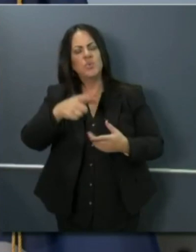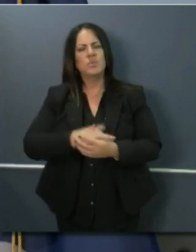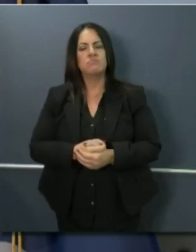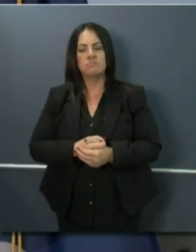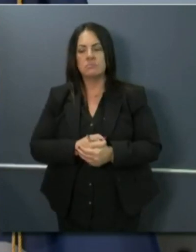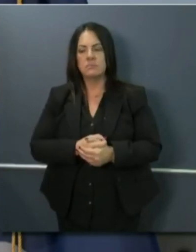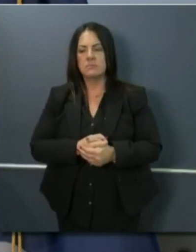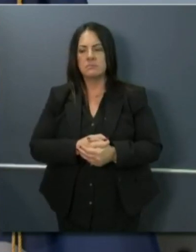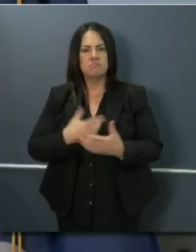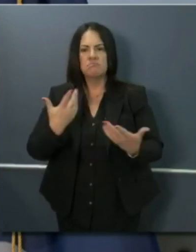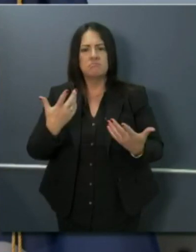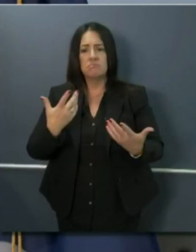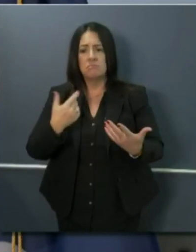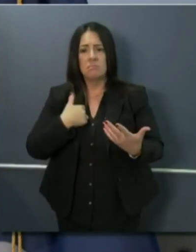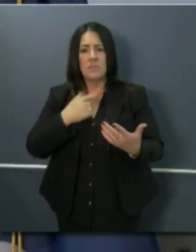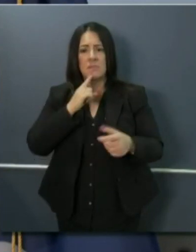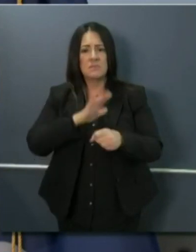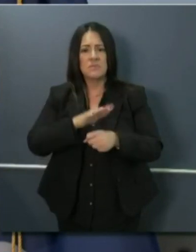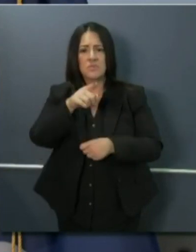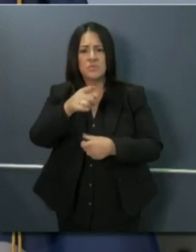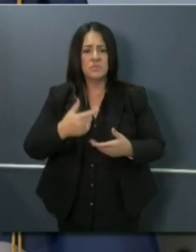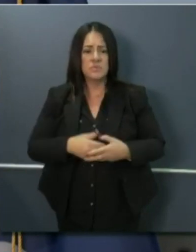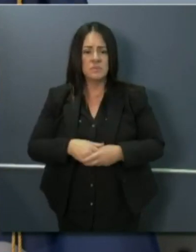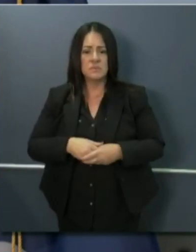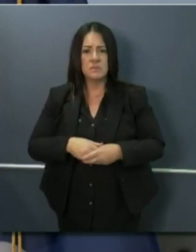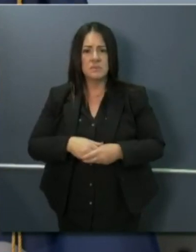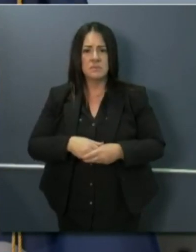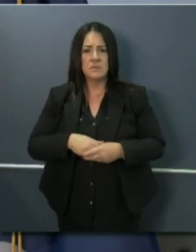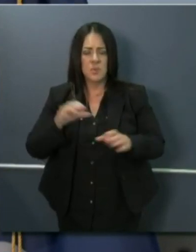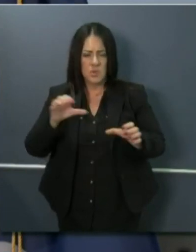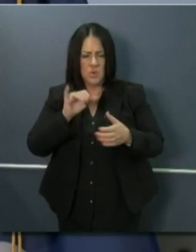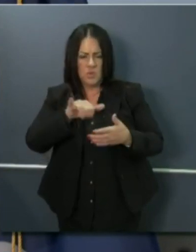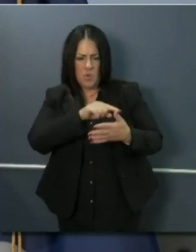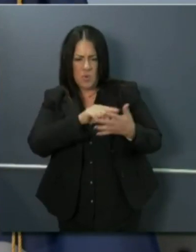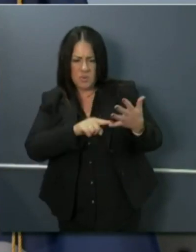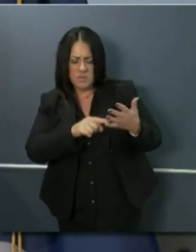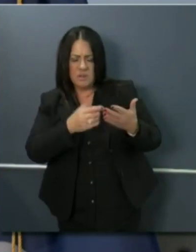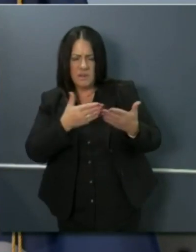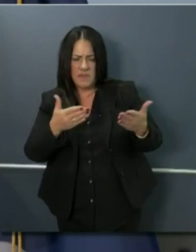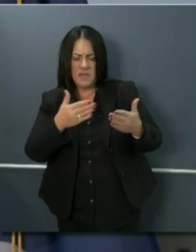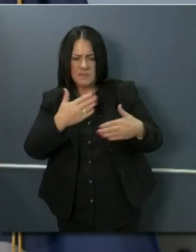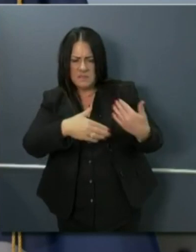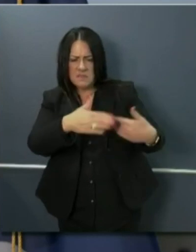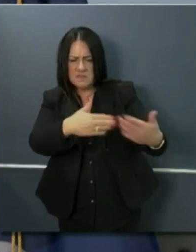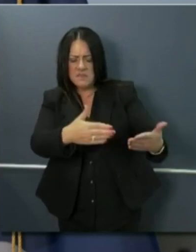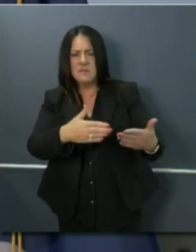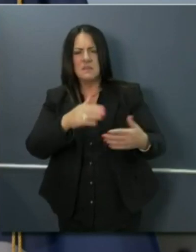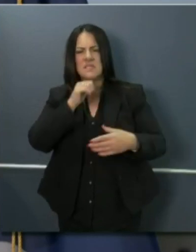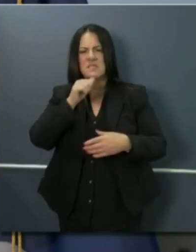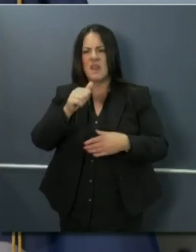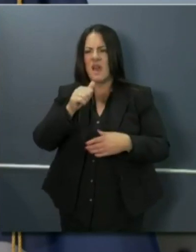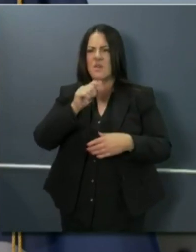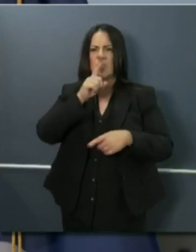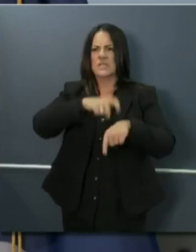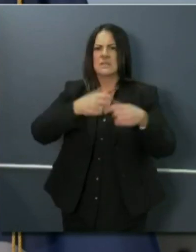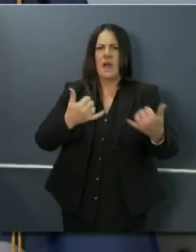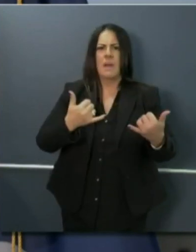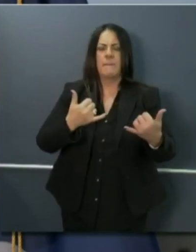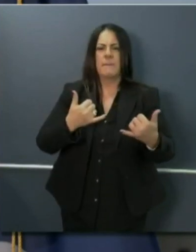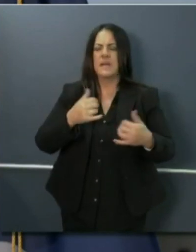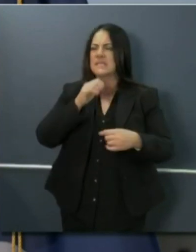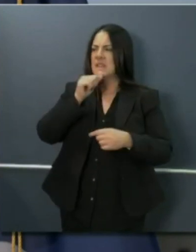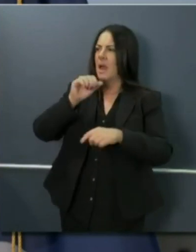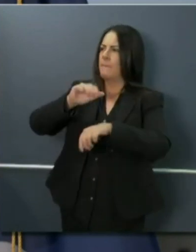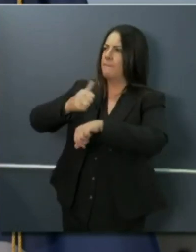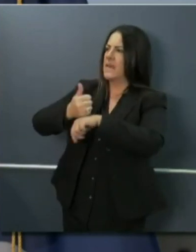can assure you, we are running those models in real time. And remember, these models aren't just on the basis of current infection rates